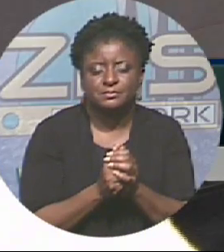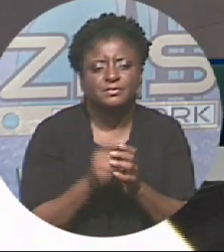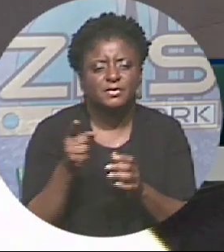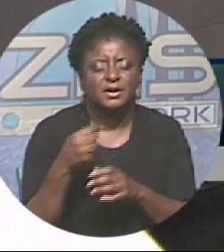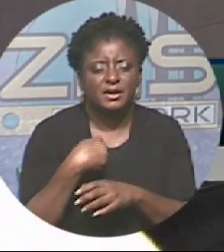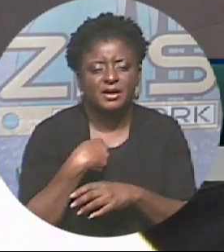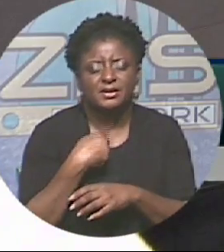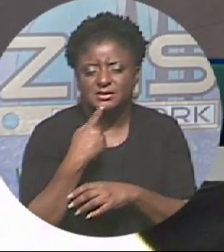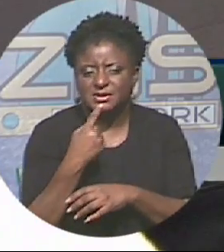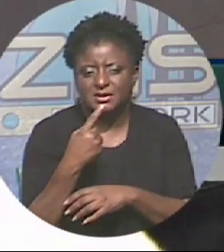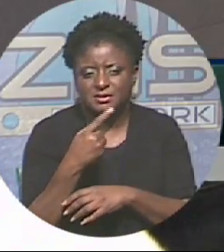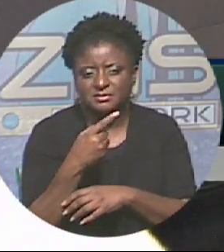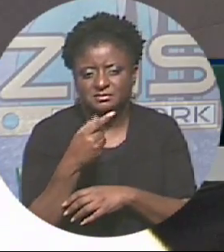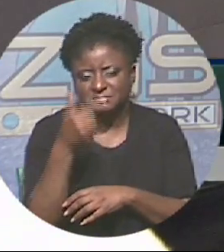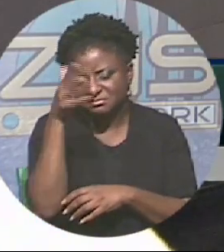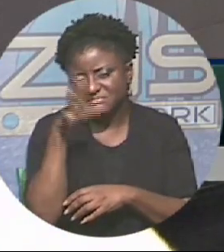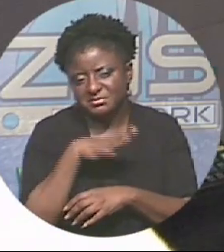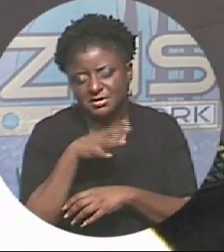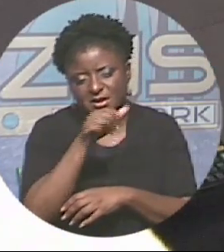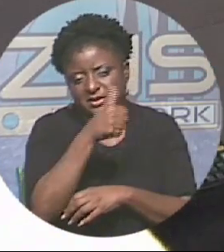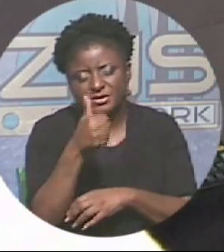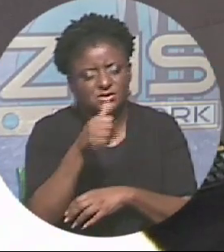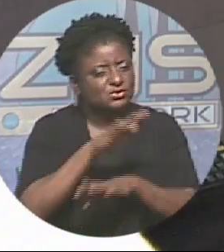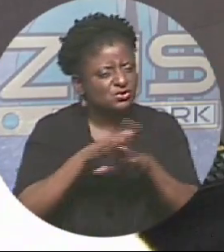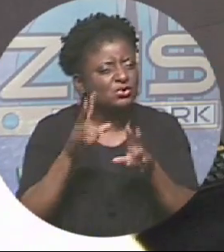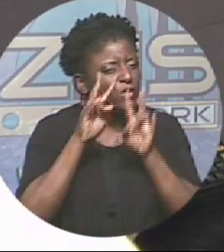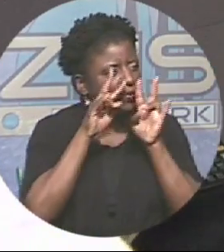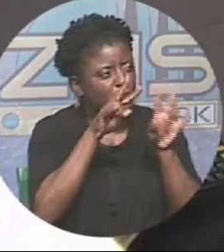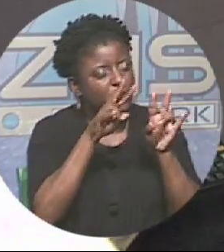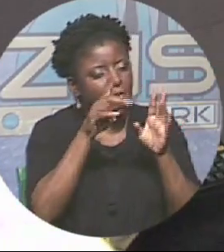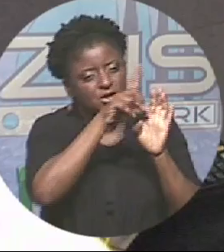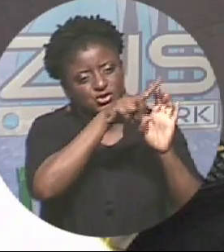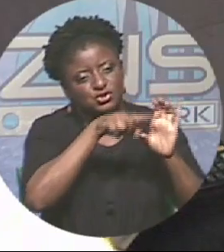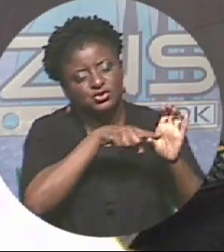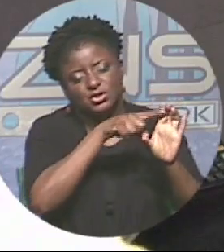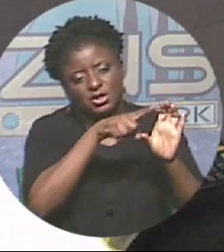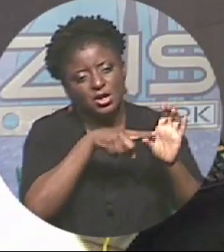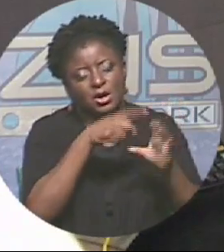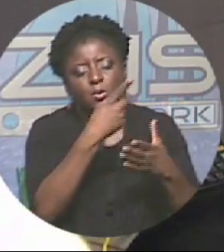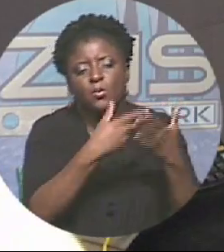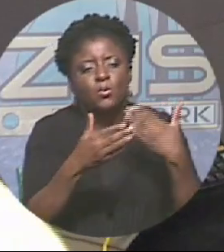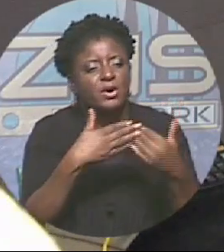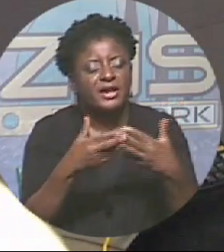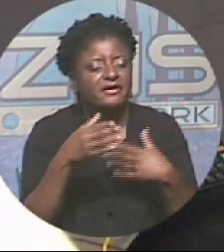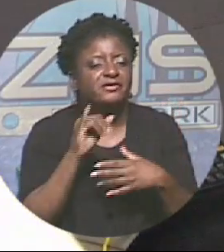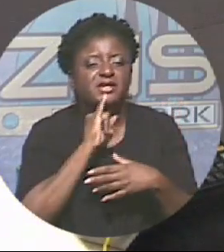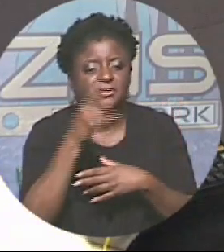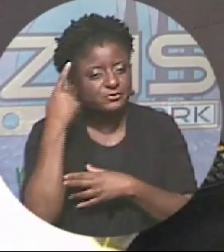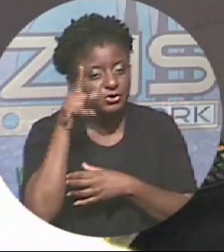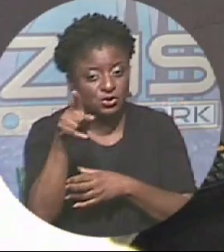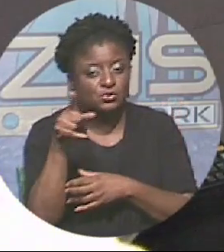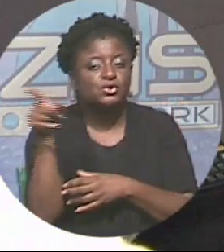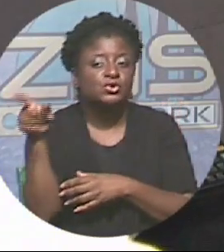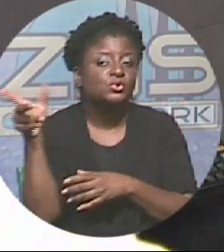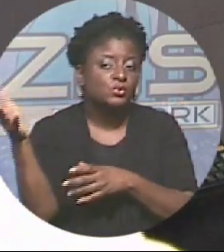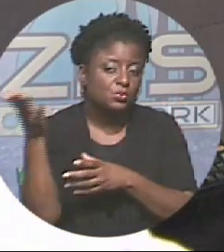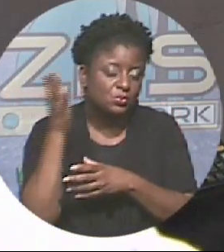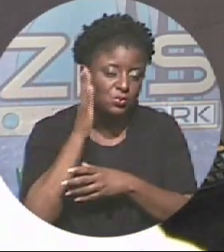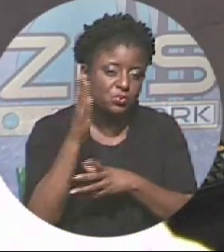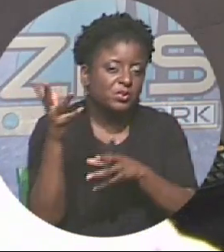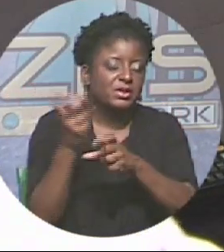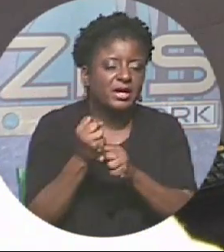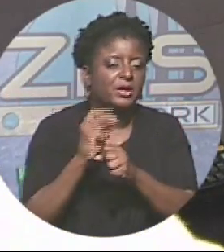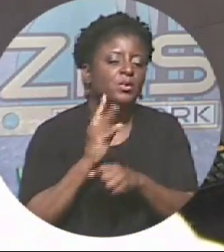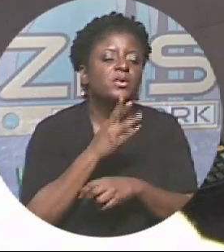clock. Let the chips fall. You know, they what is for you, you will get. But you be a committed individual to whatever